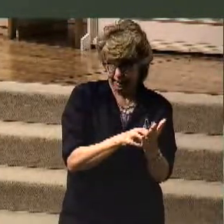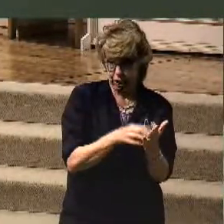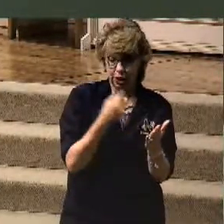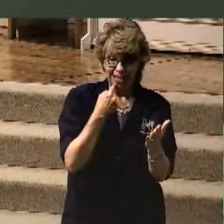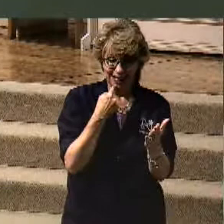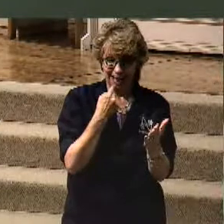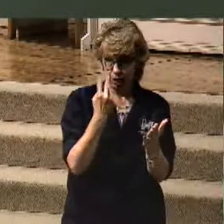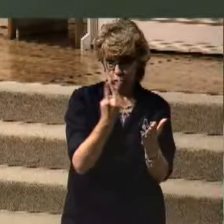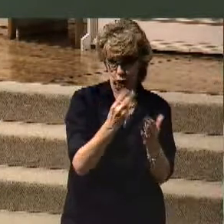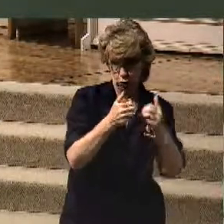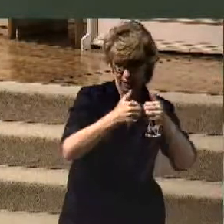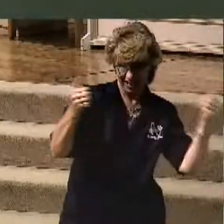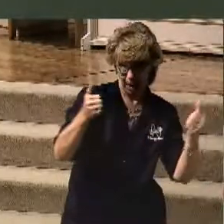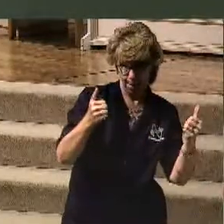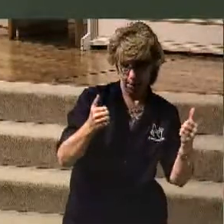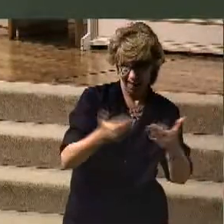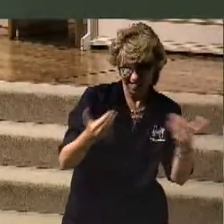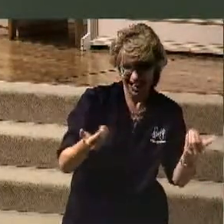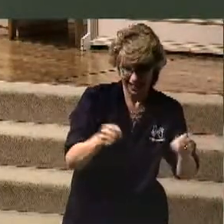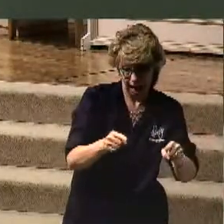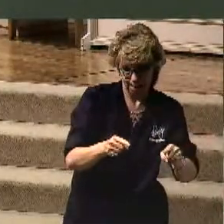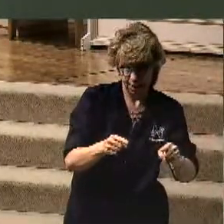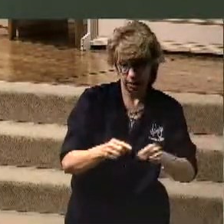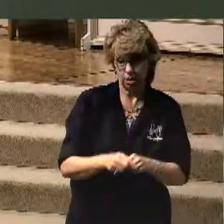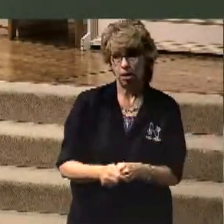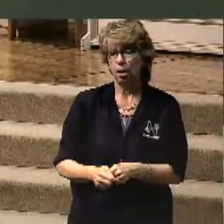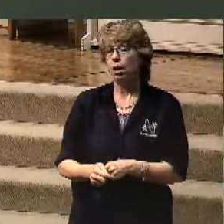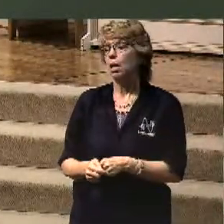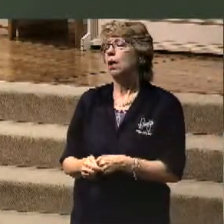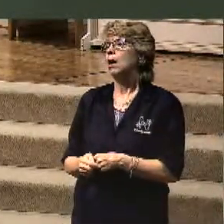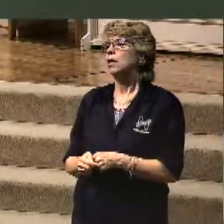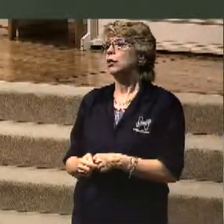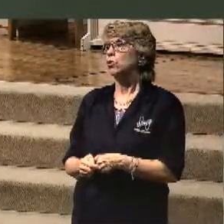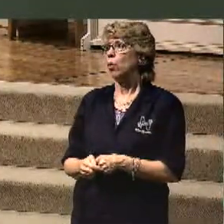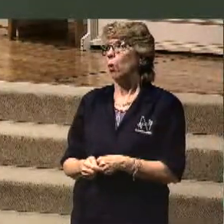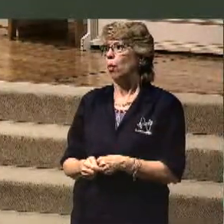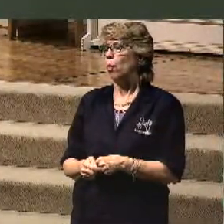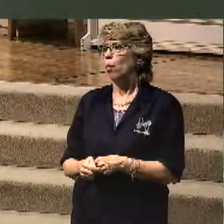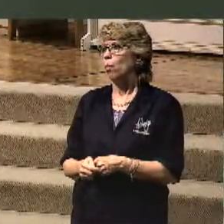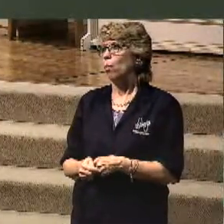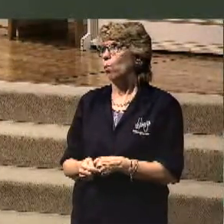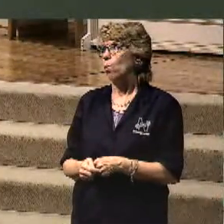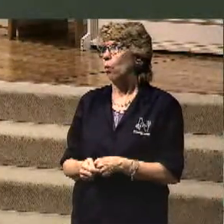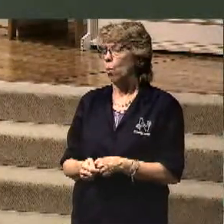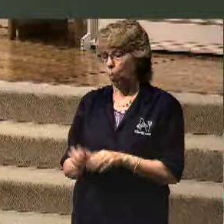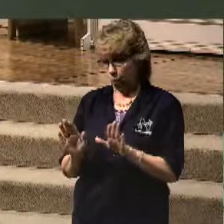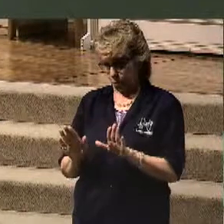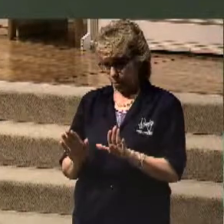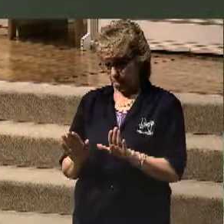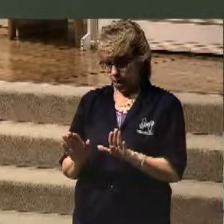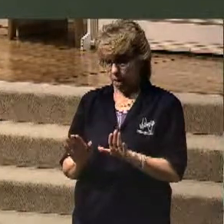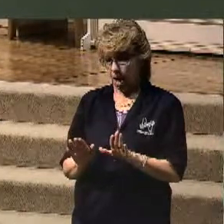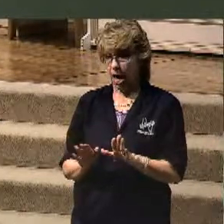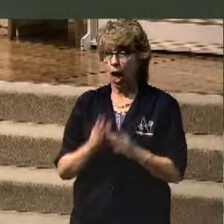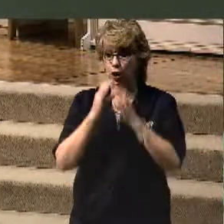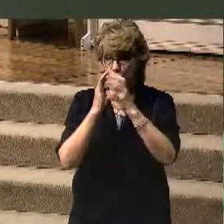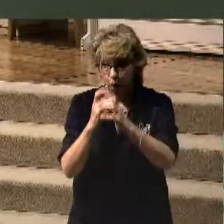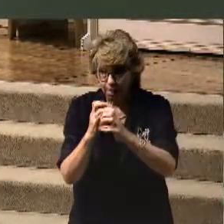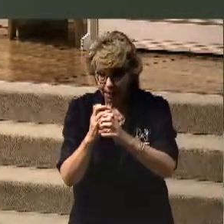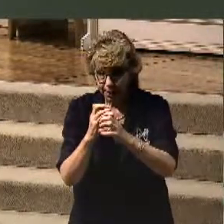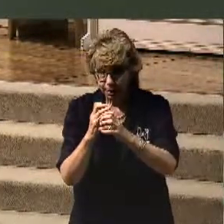separate actions, but in 1 Thessalonians 4, it's two separate actions. So if there's a trumpet